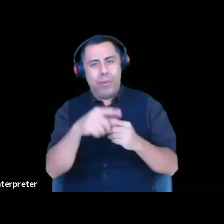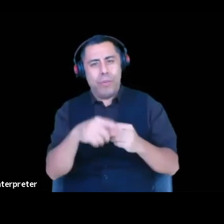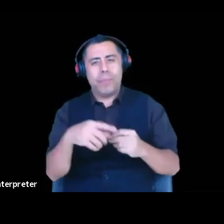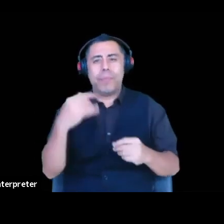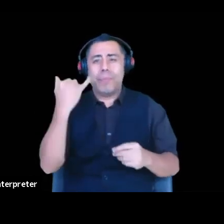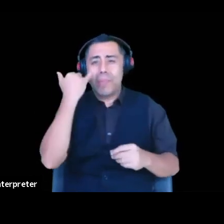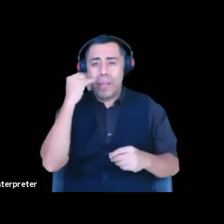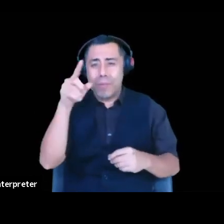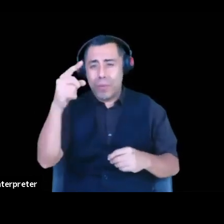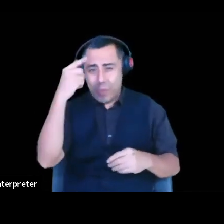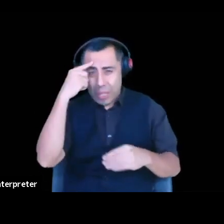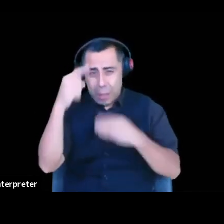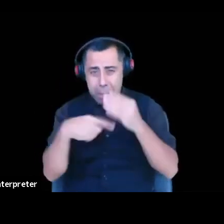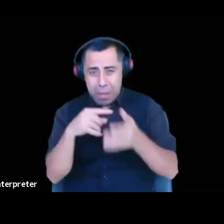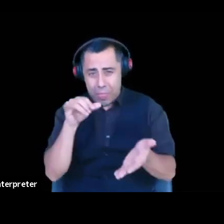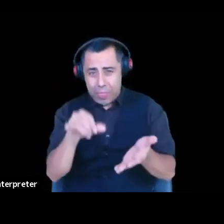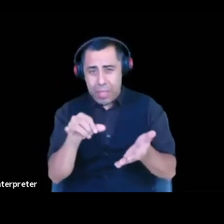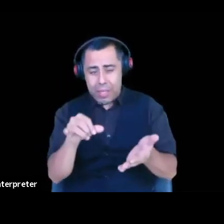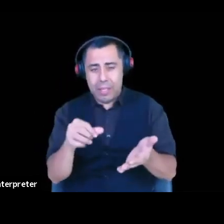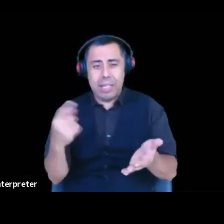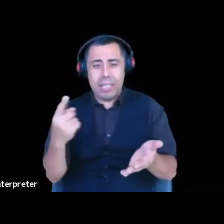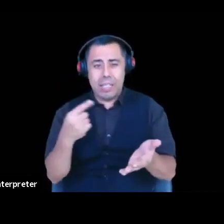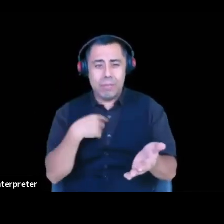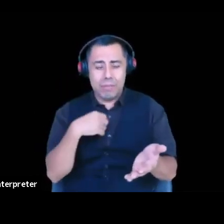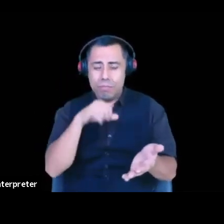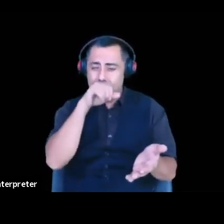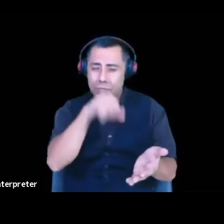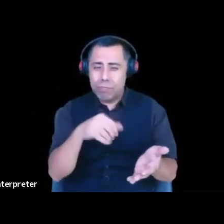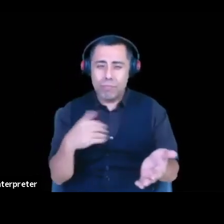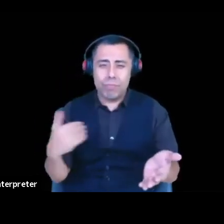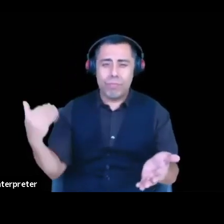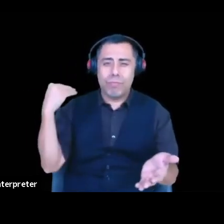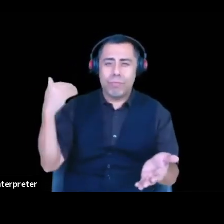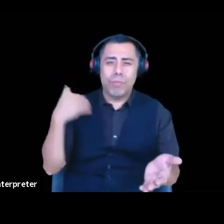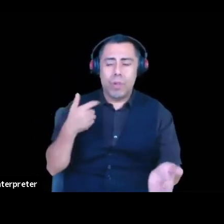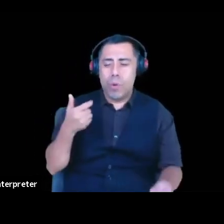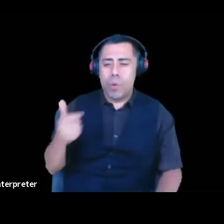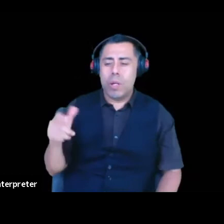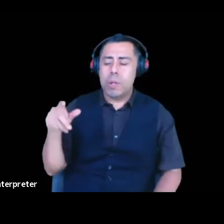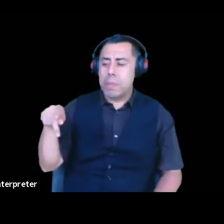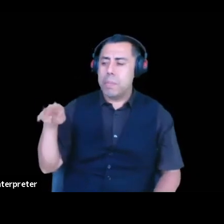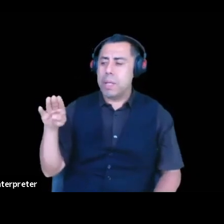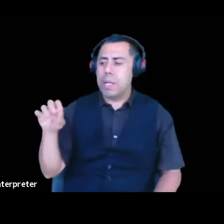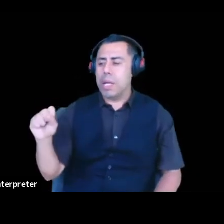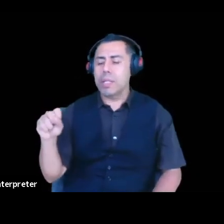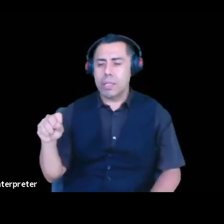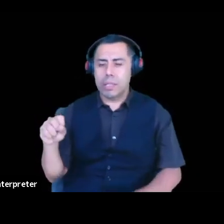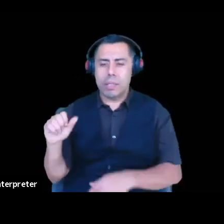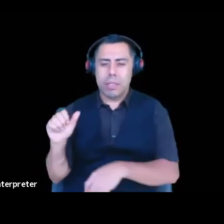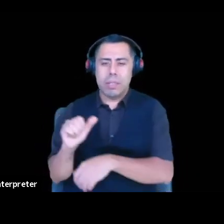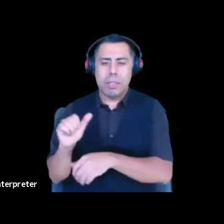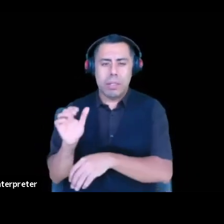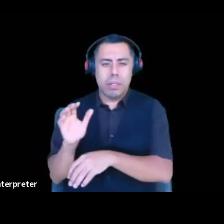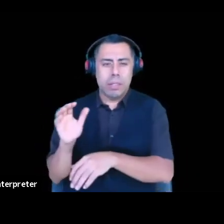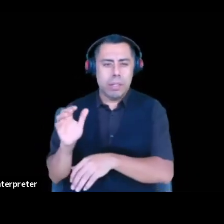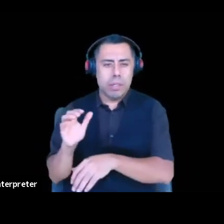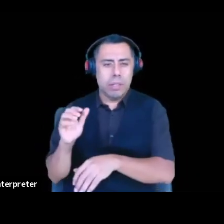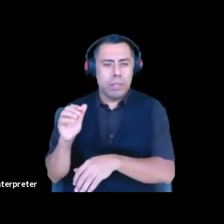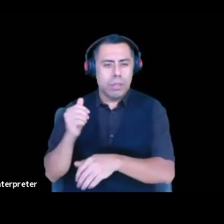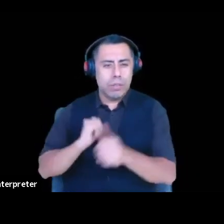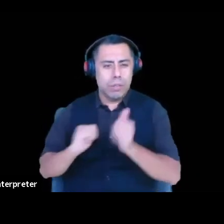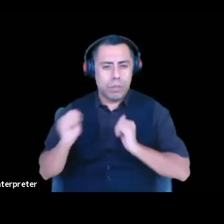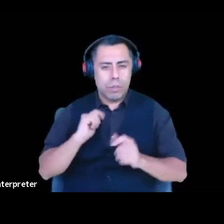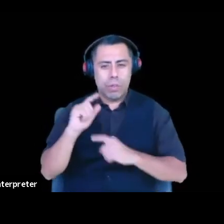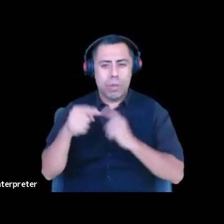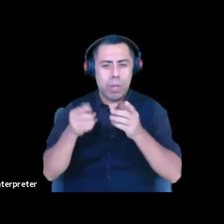one of the things that I loved was recently, I was watching a PBS series about the author of Crazy Rich Asians. He